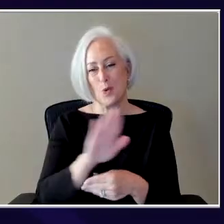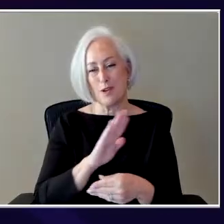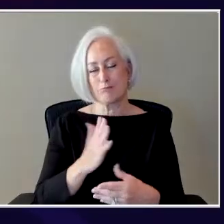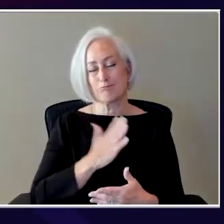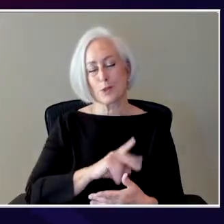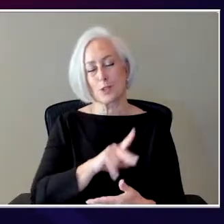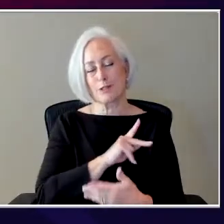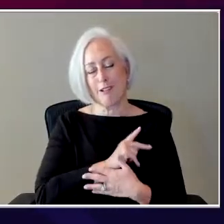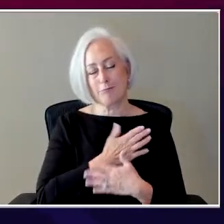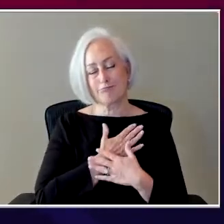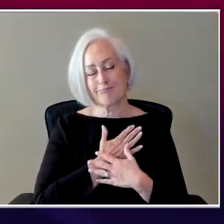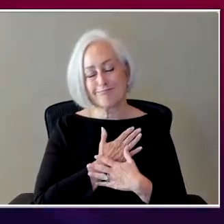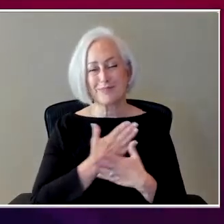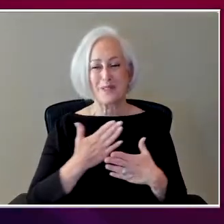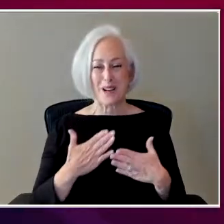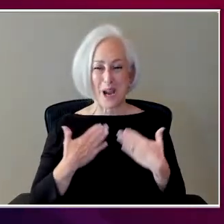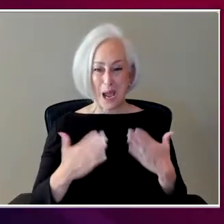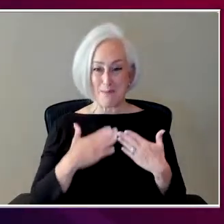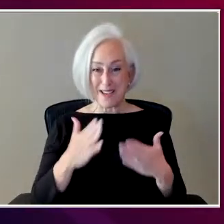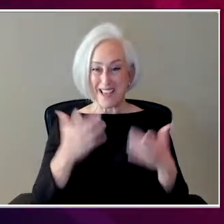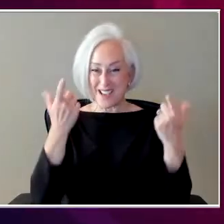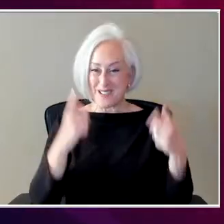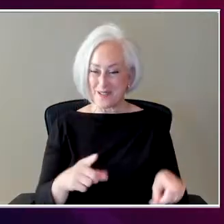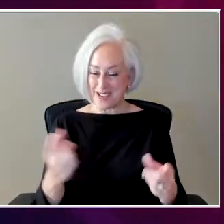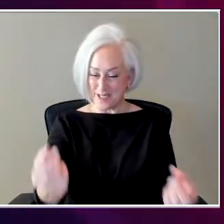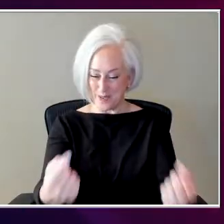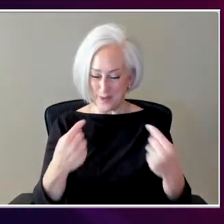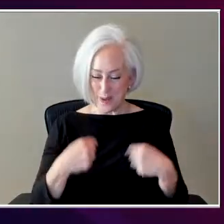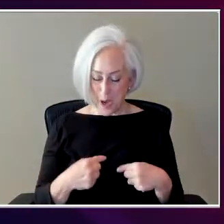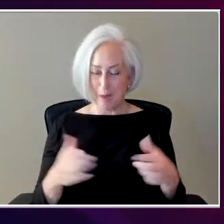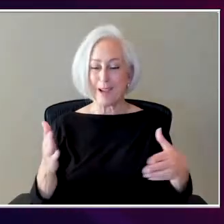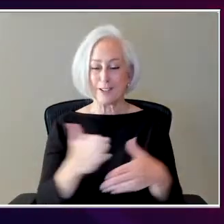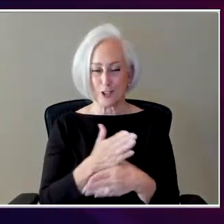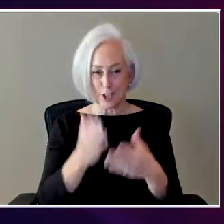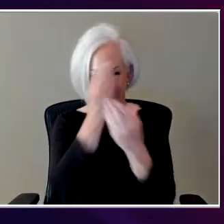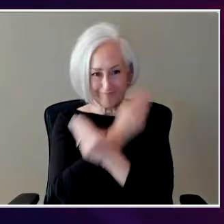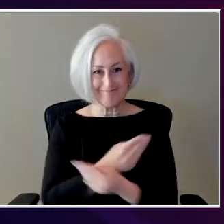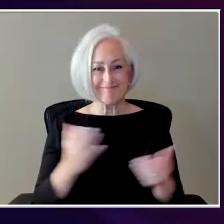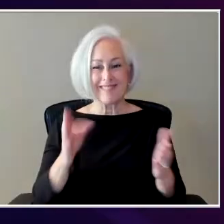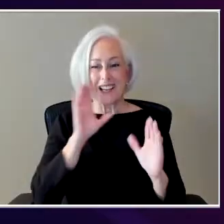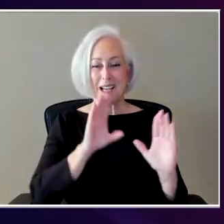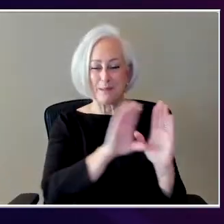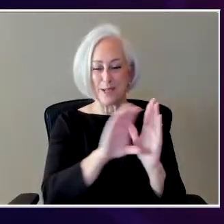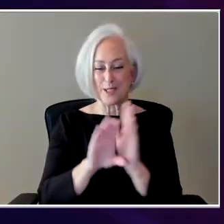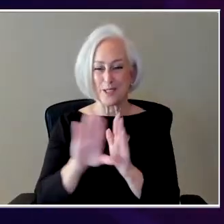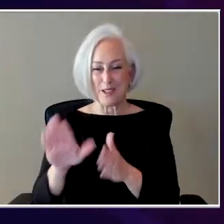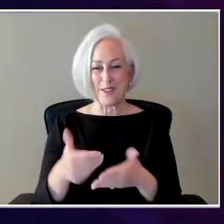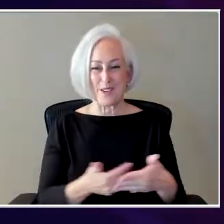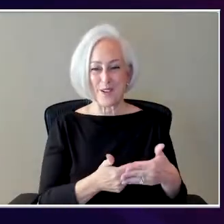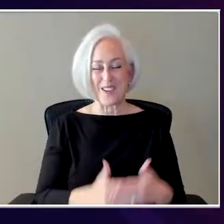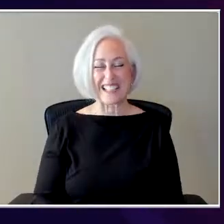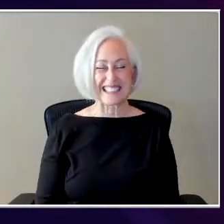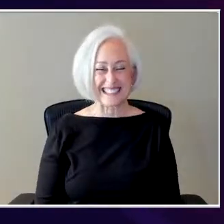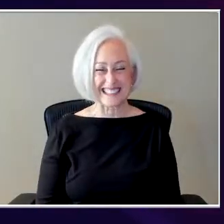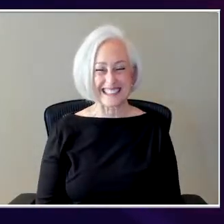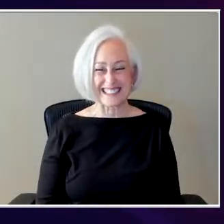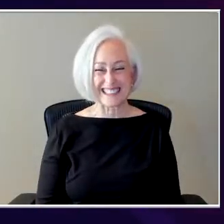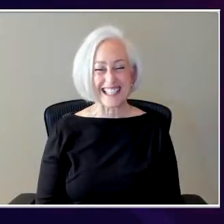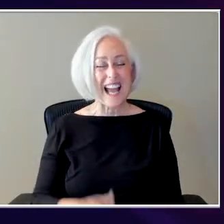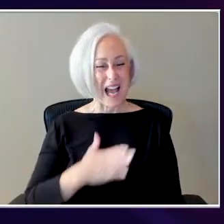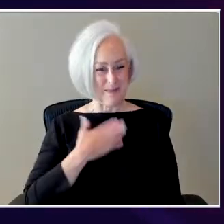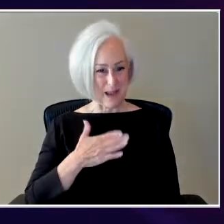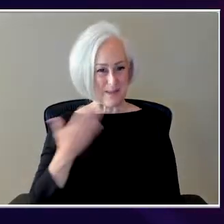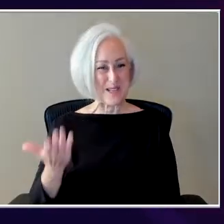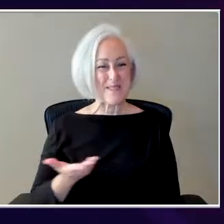so happy that you agreed to come on the program and share pictures of your sweet baby girl. Thank you. And I'm happy to be